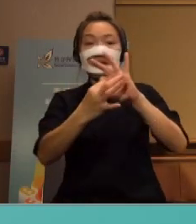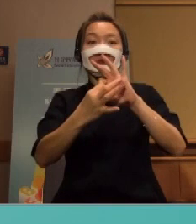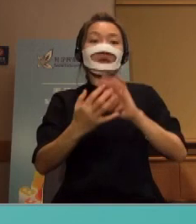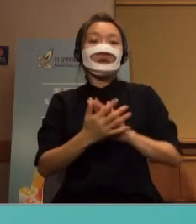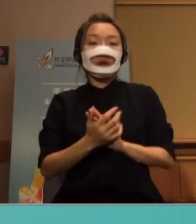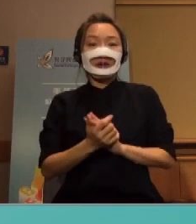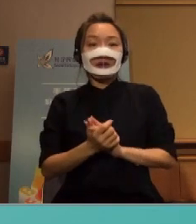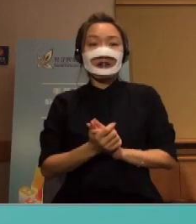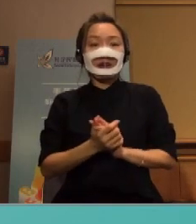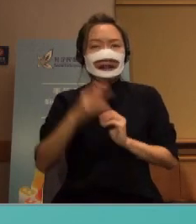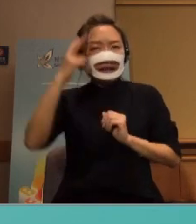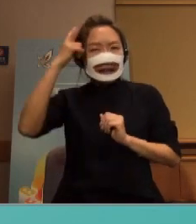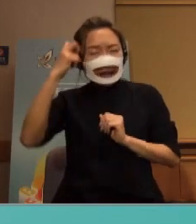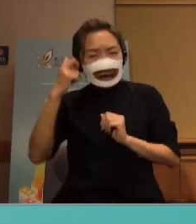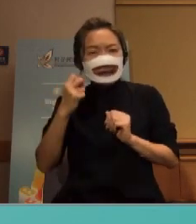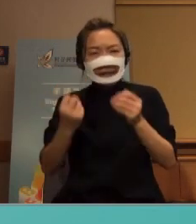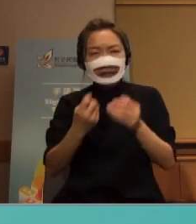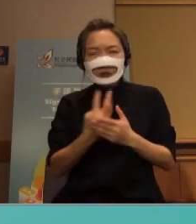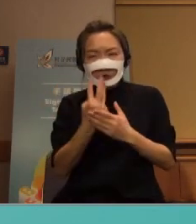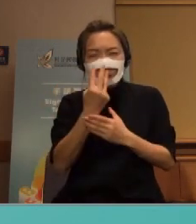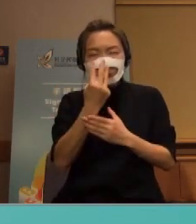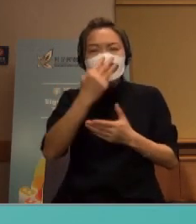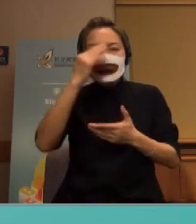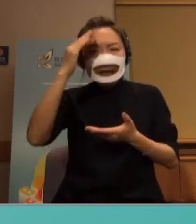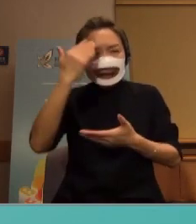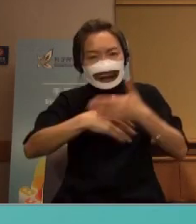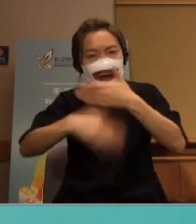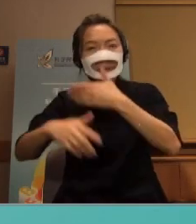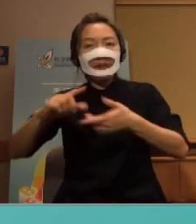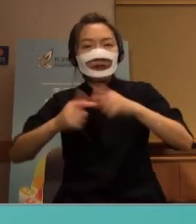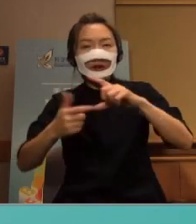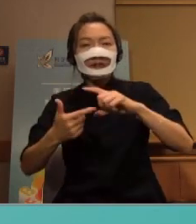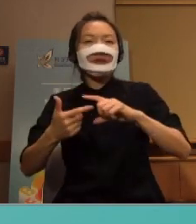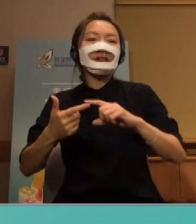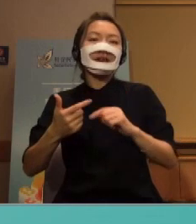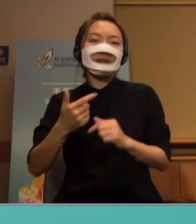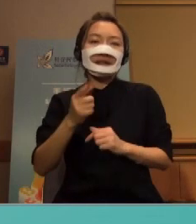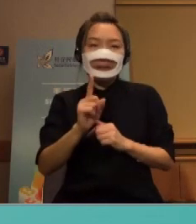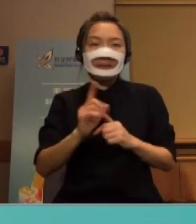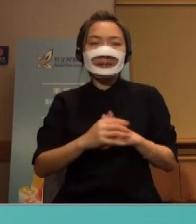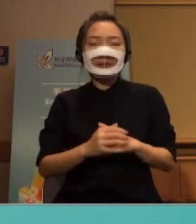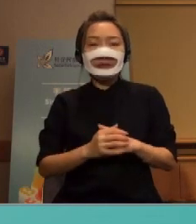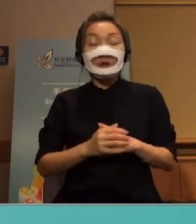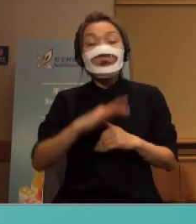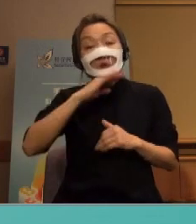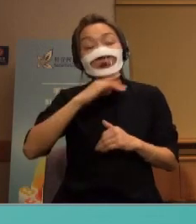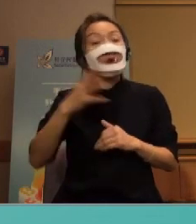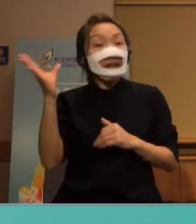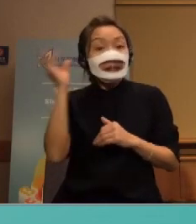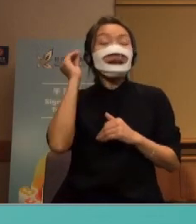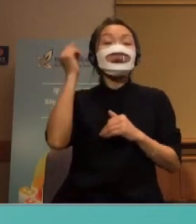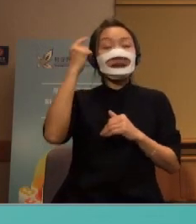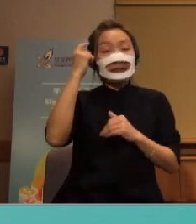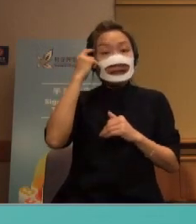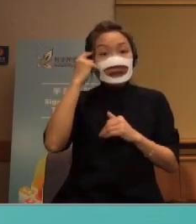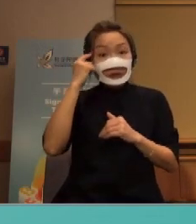have. But how many of you guys really have looked deeply into it? We've had chances to train the Hong Kong MA, the SFC, and many other regulatory bodies